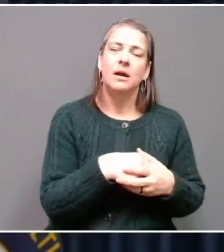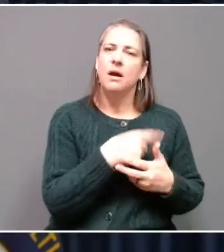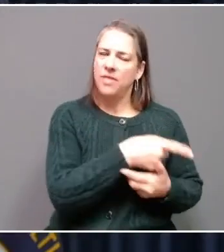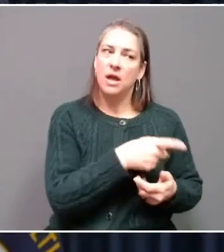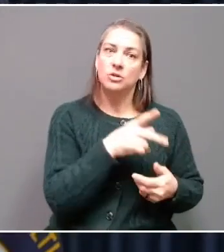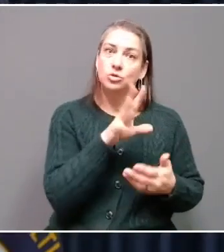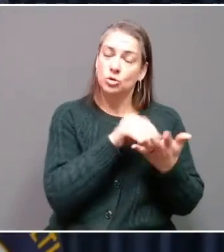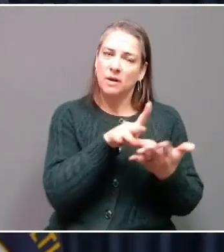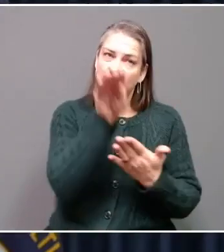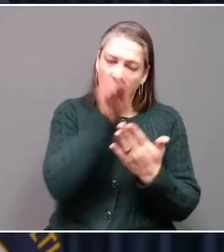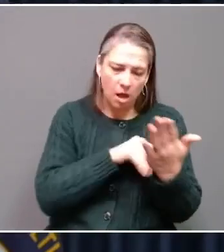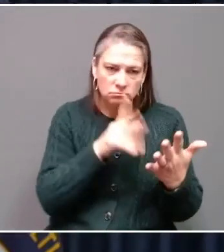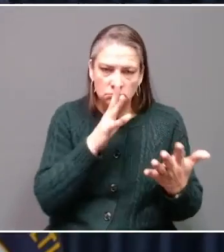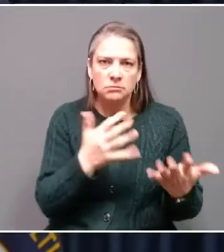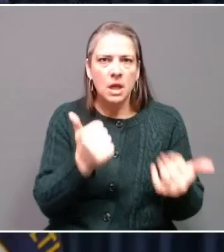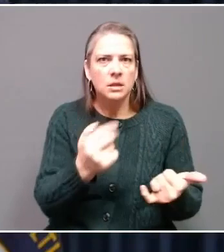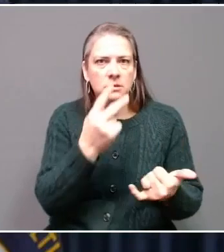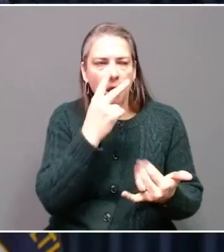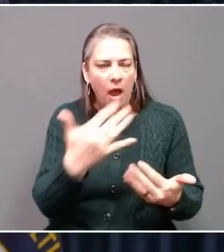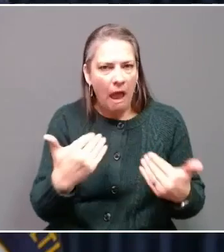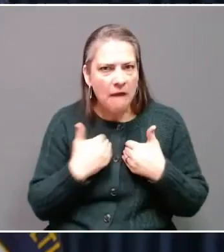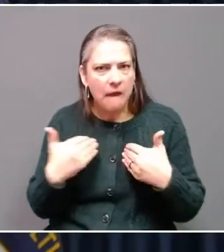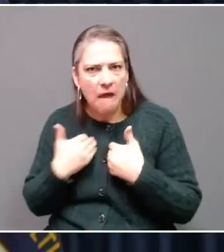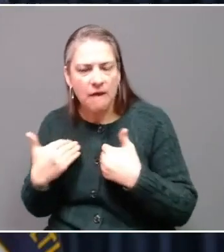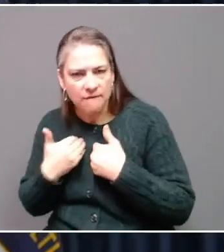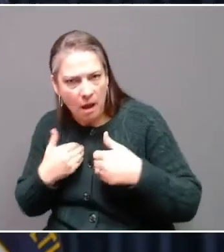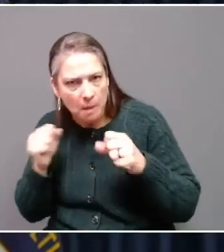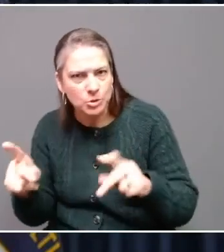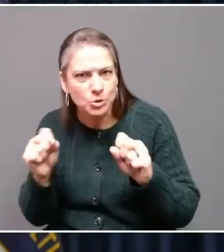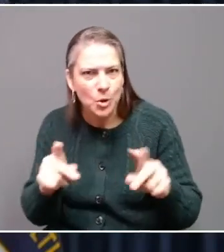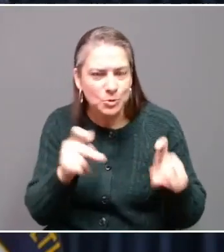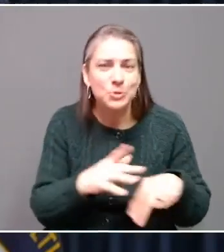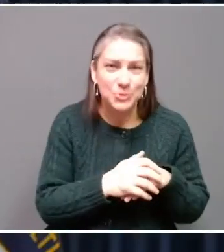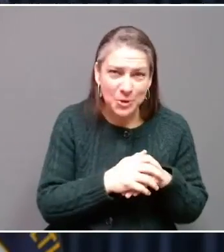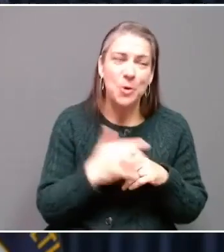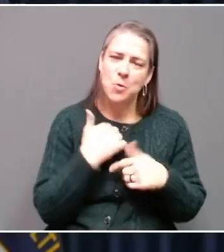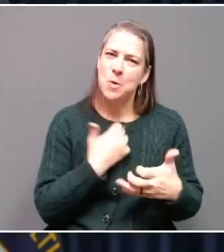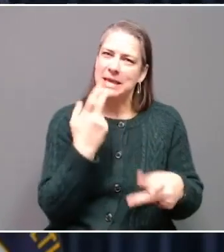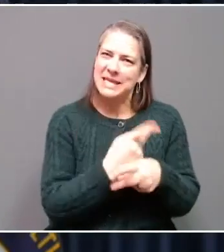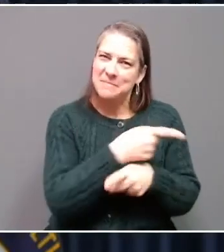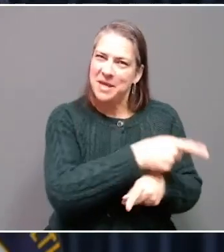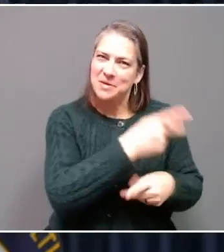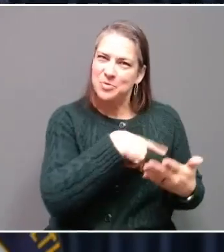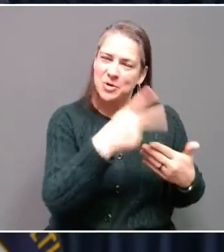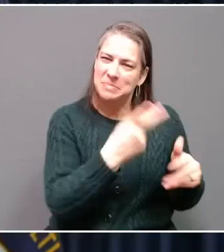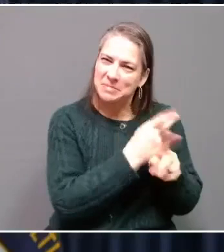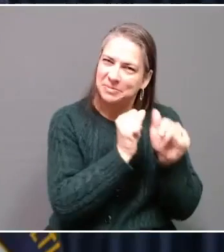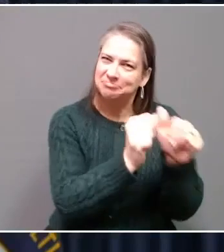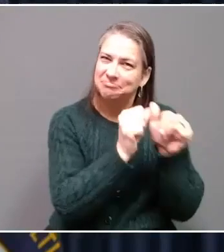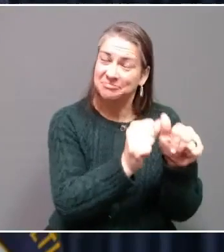thrilled with the success that Jefferson County has had with Everybody Counts, and we want to continue its momentum. We have a lot more work to